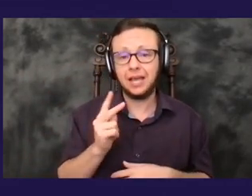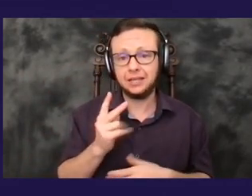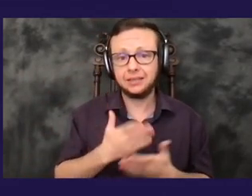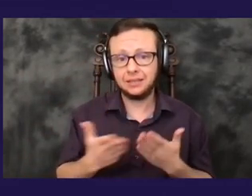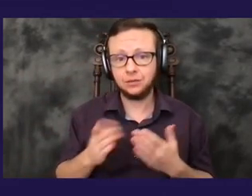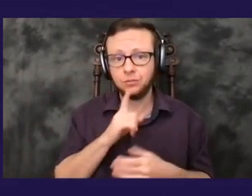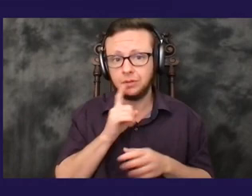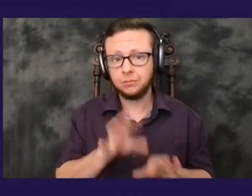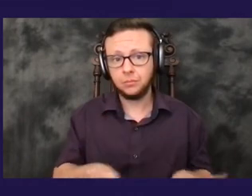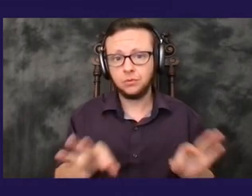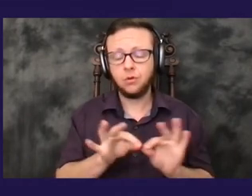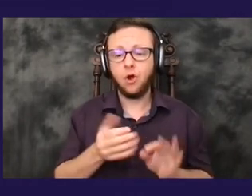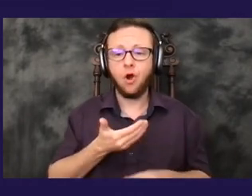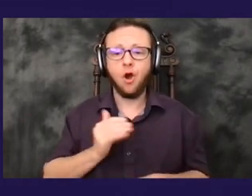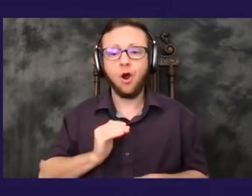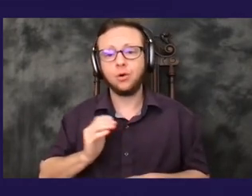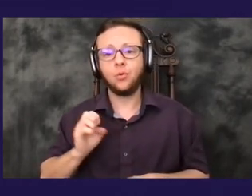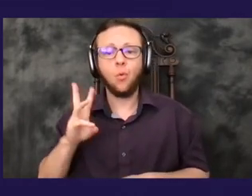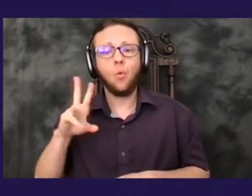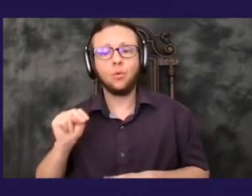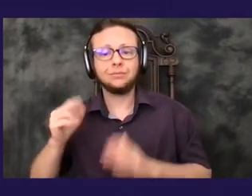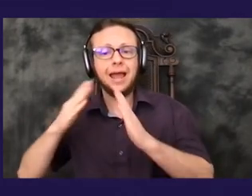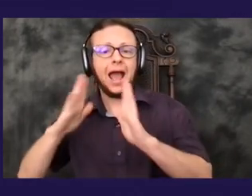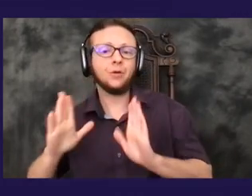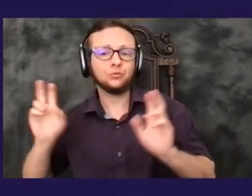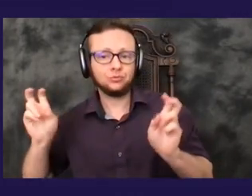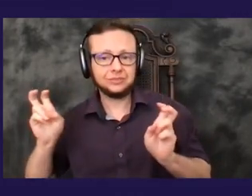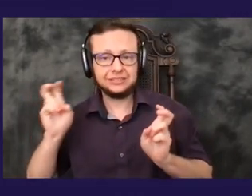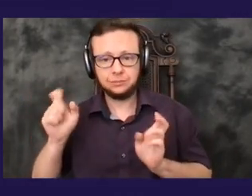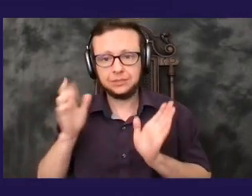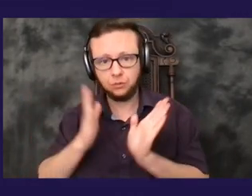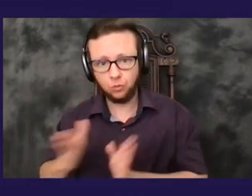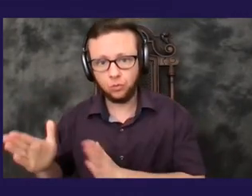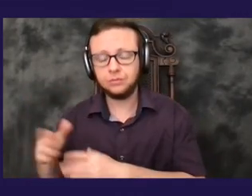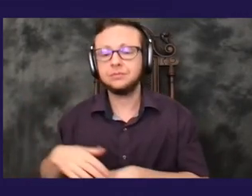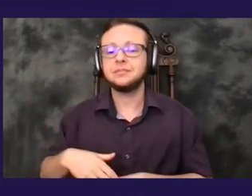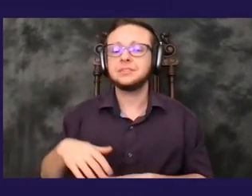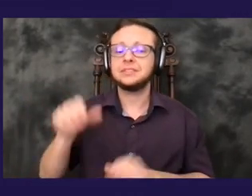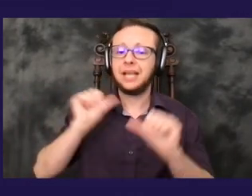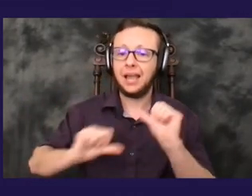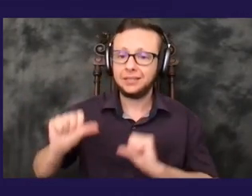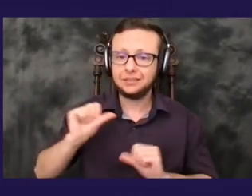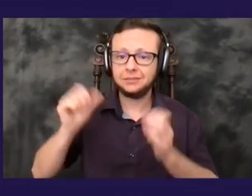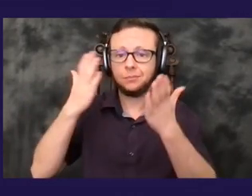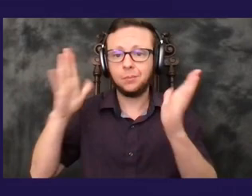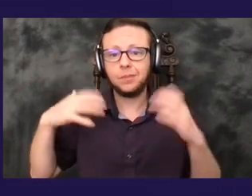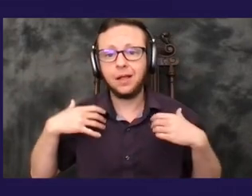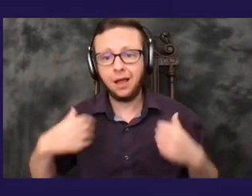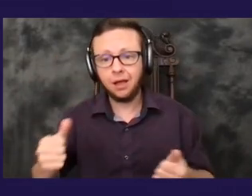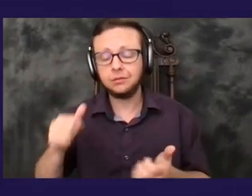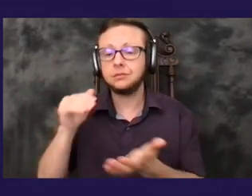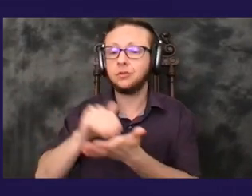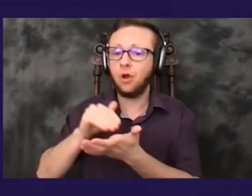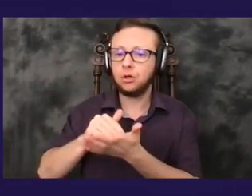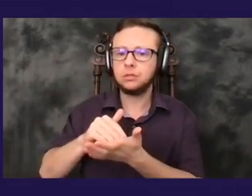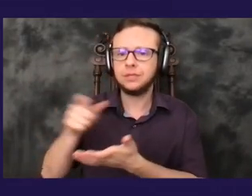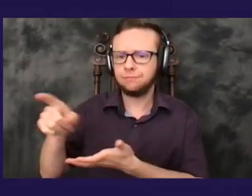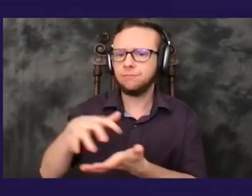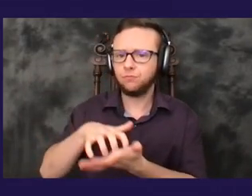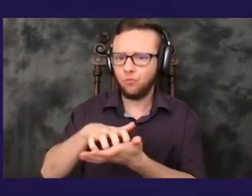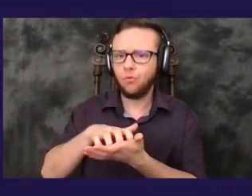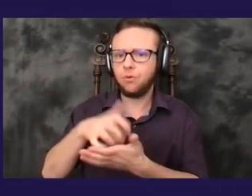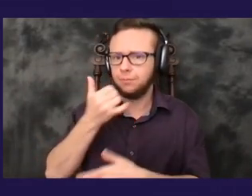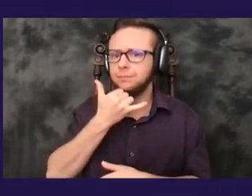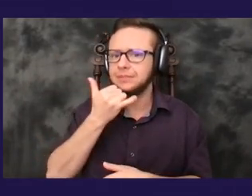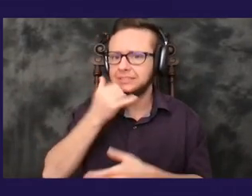own house in order. Scientists, public health officials, doctors are just as vulnerable to misinformation as anybody